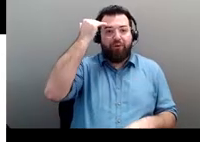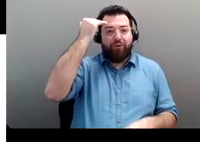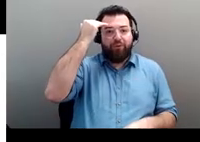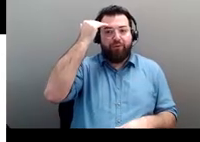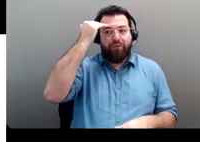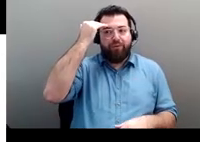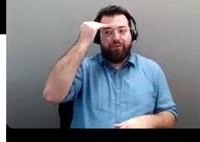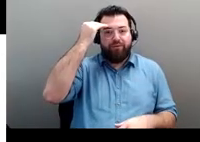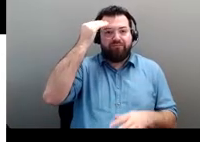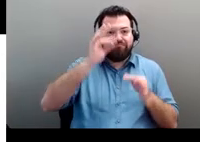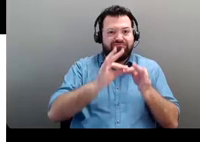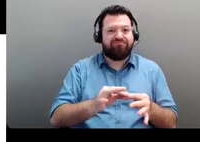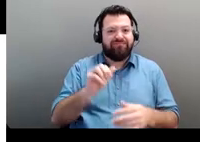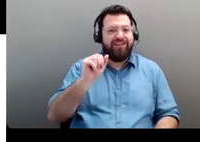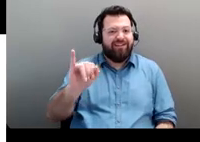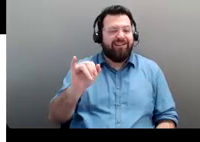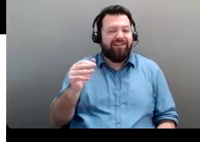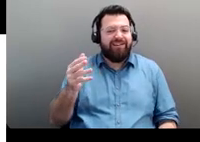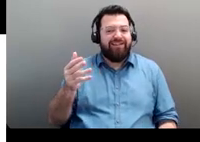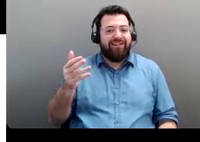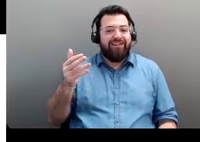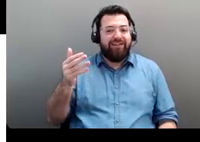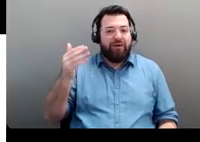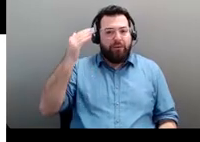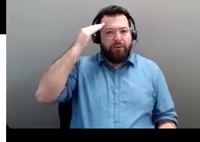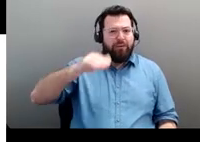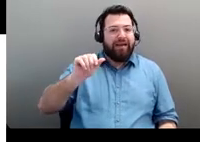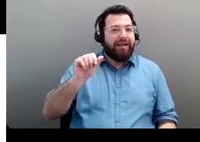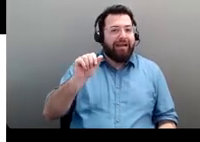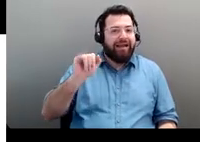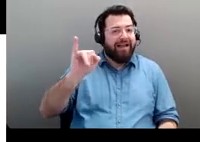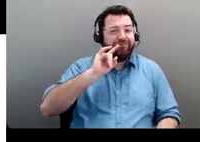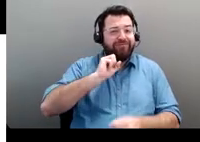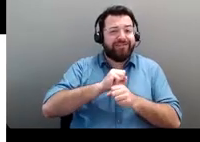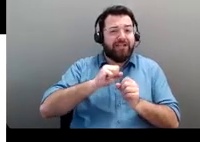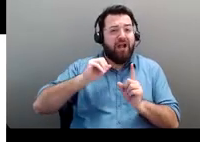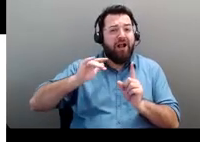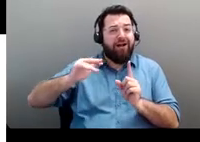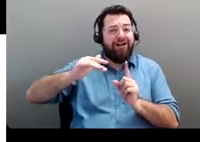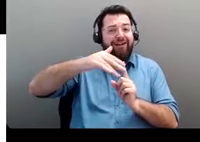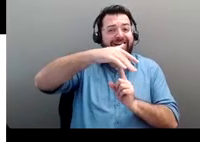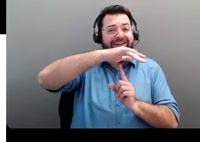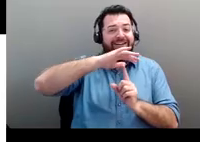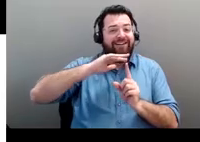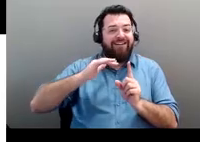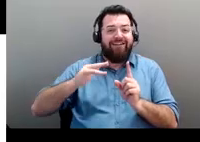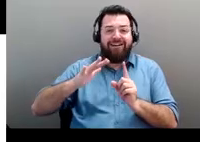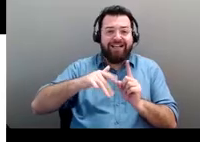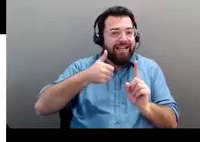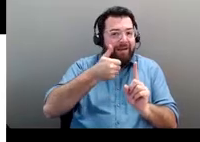of AI, just being aware that AI is all around us, and that it's affecting